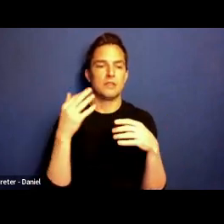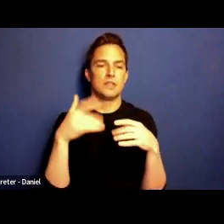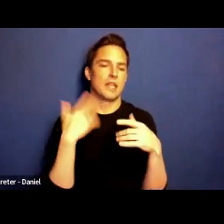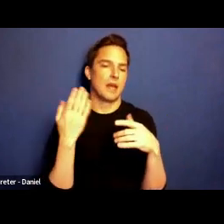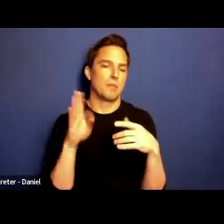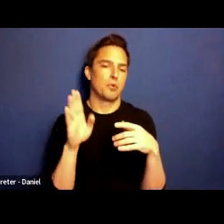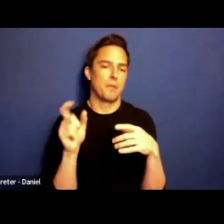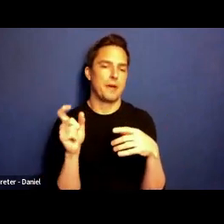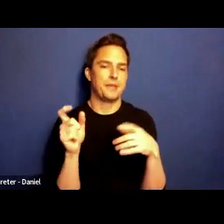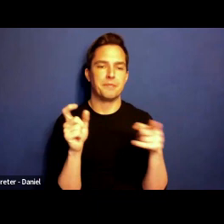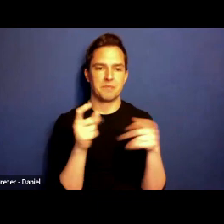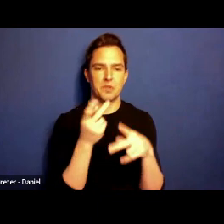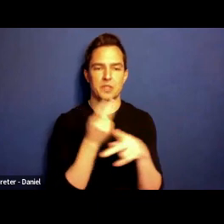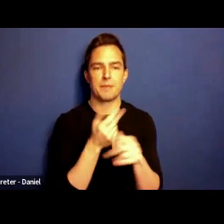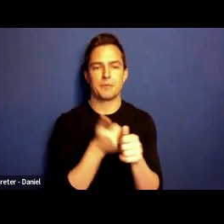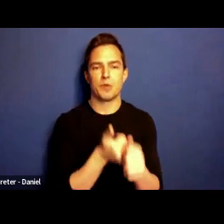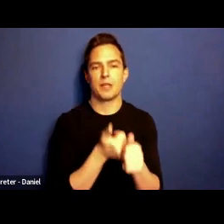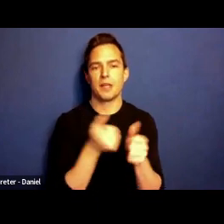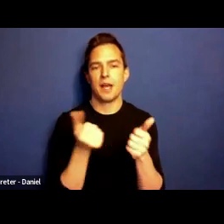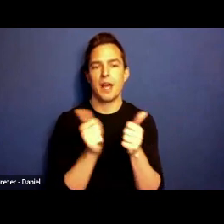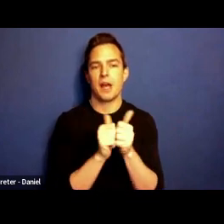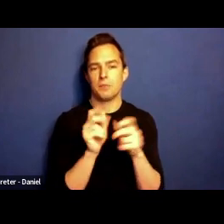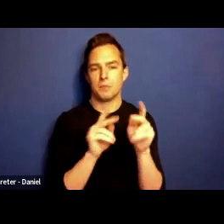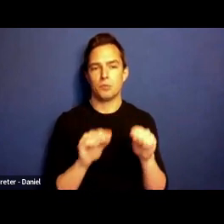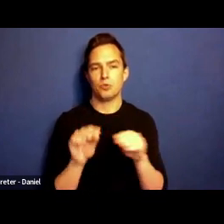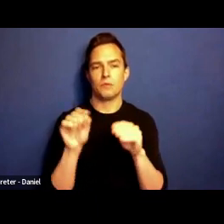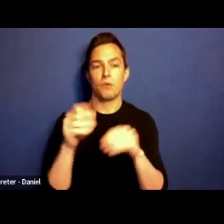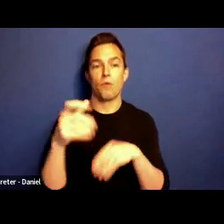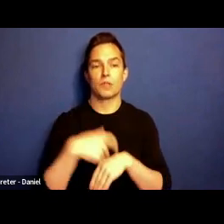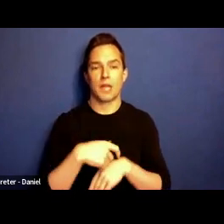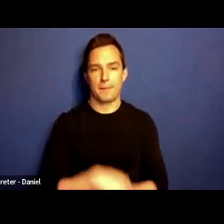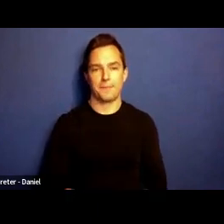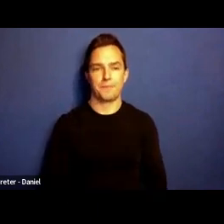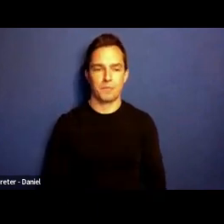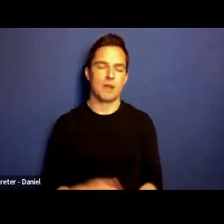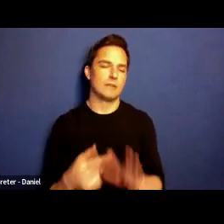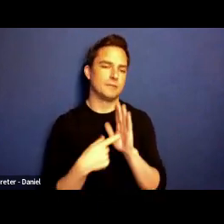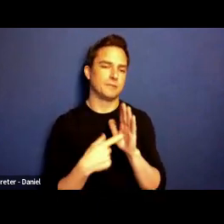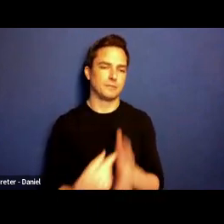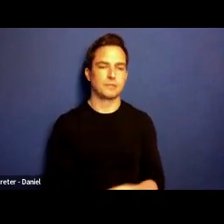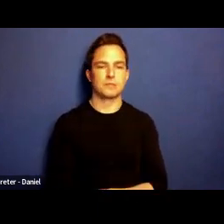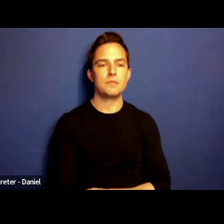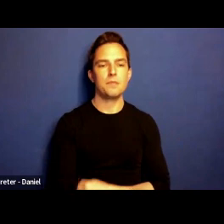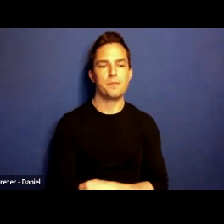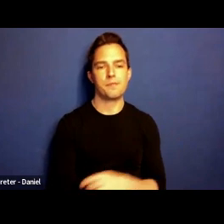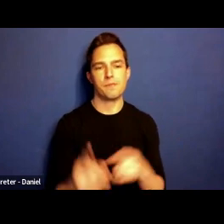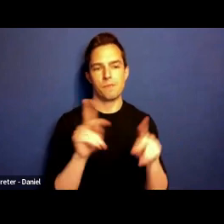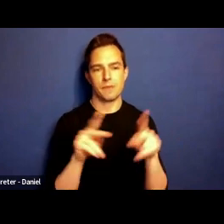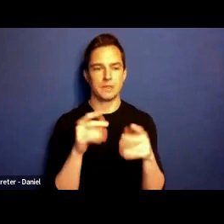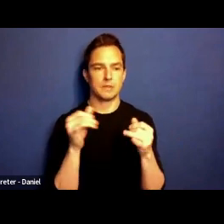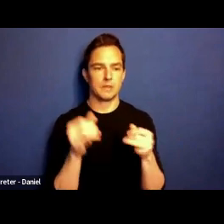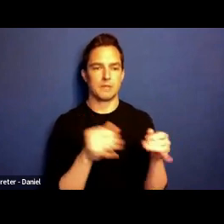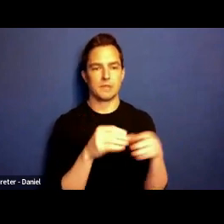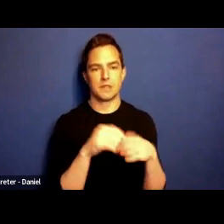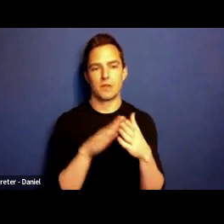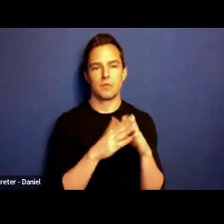boxes, and those are keeping track of how people move over time. So, for example, when individuals in community have